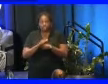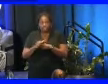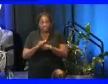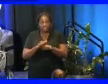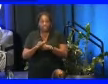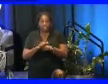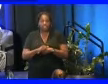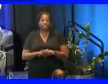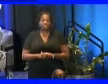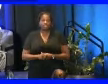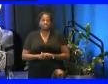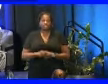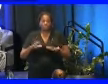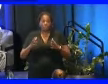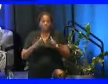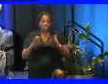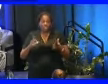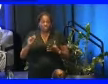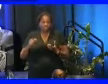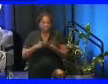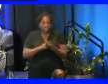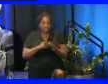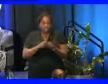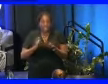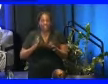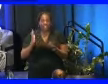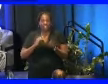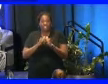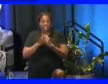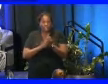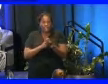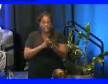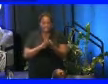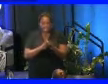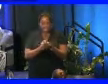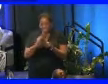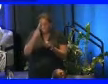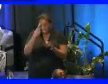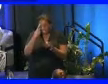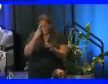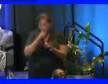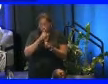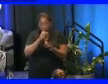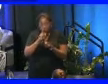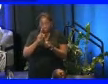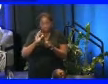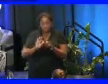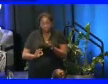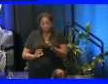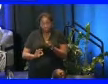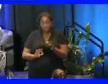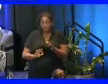training. I do a lot of disability etiquette and how to be an ally. And I think it goes a long way